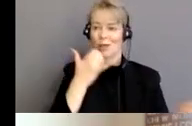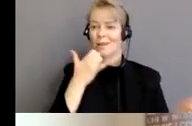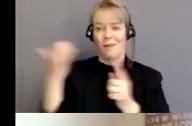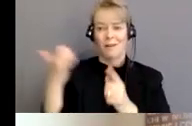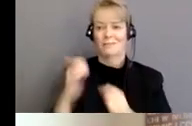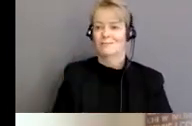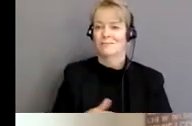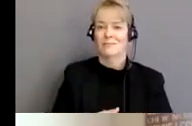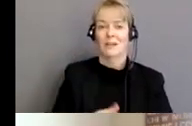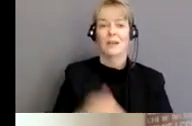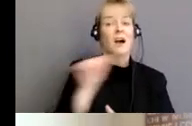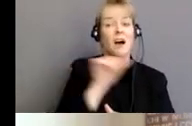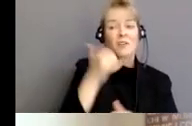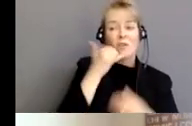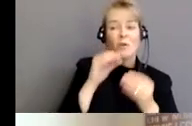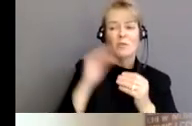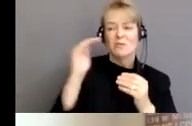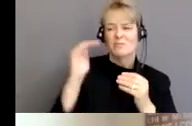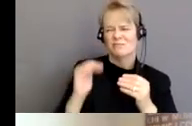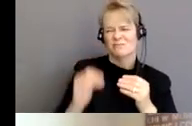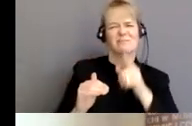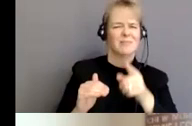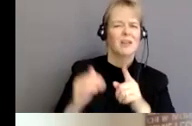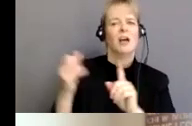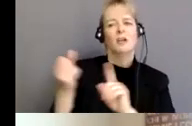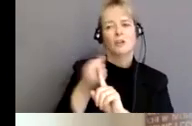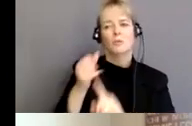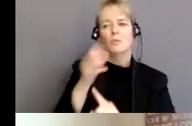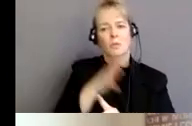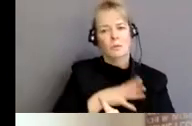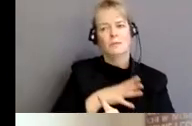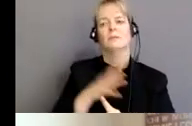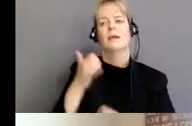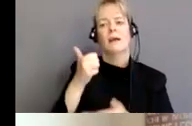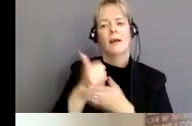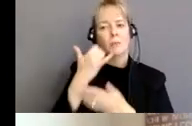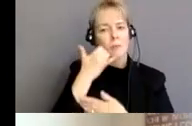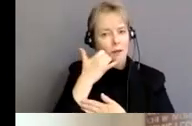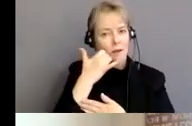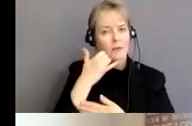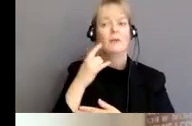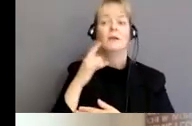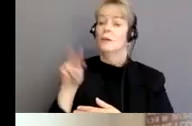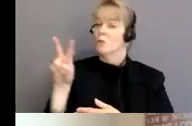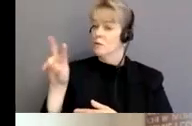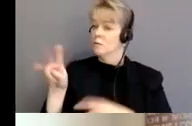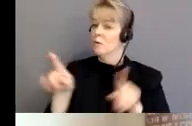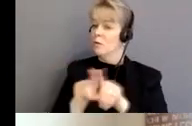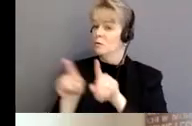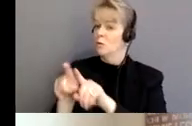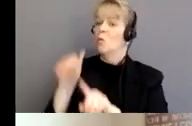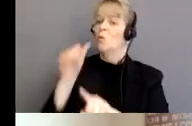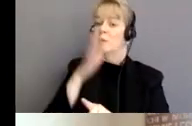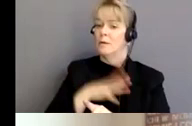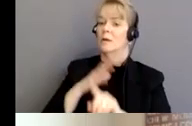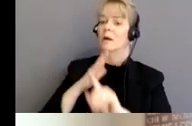going to go through all the numbers, but just to highlight the Assaulted Women's Helpline for women. November is also Women Abuse